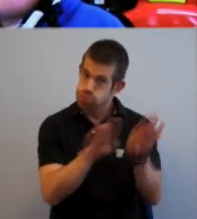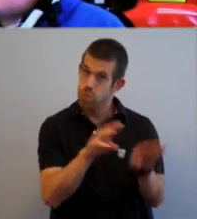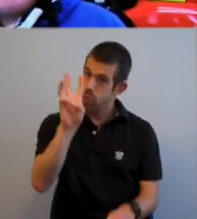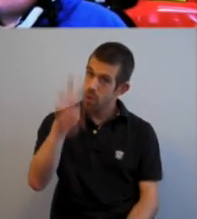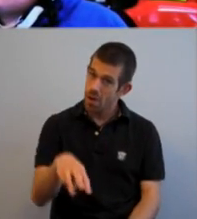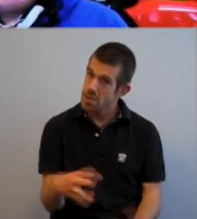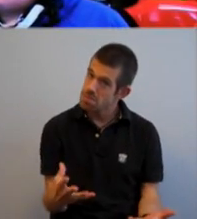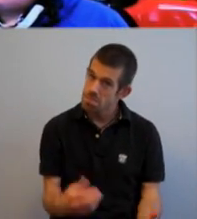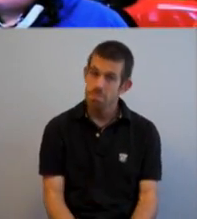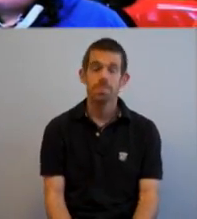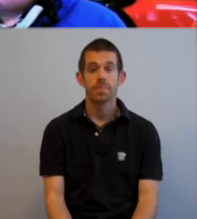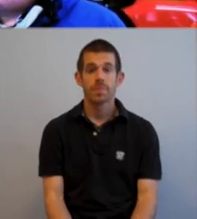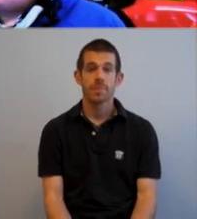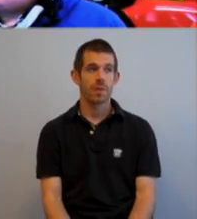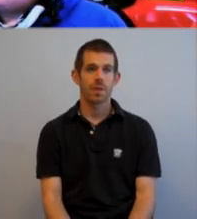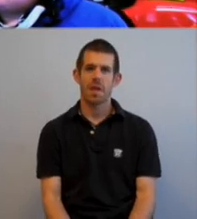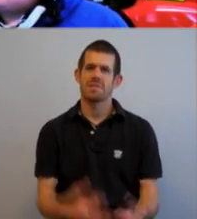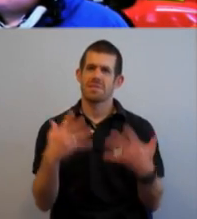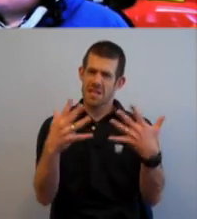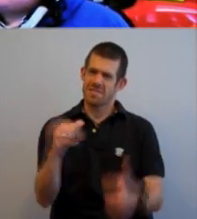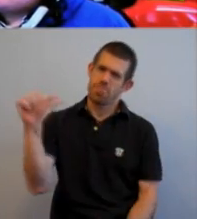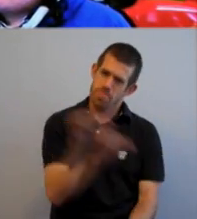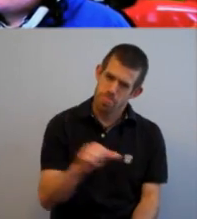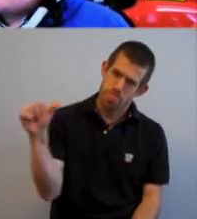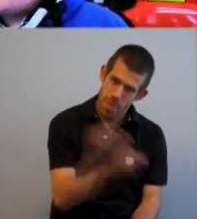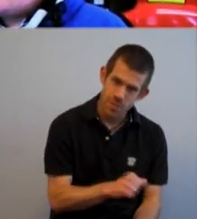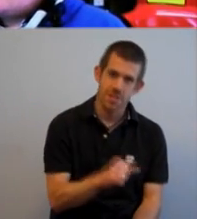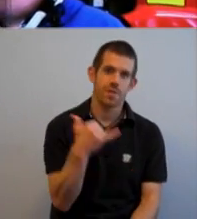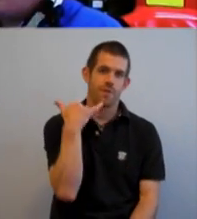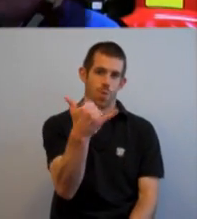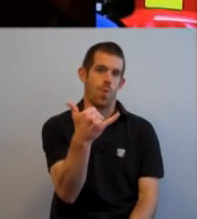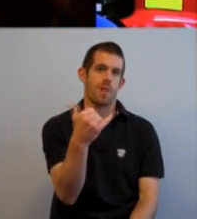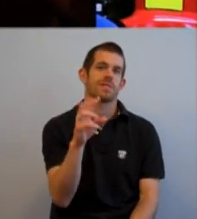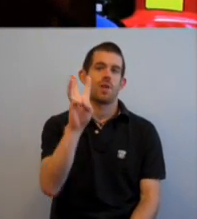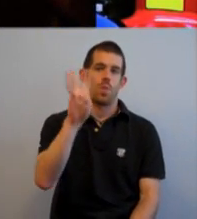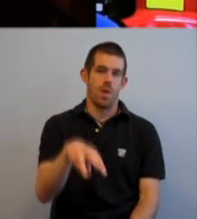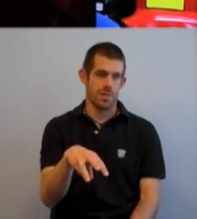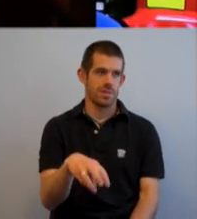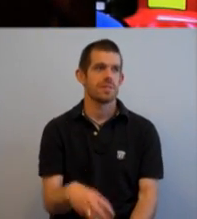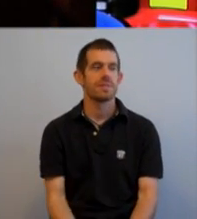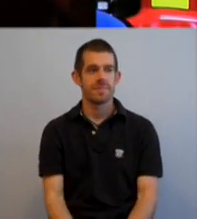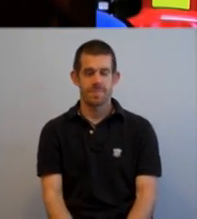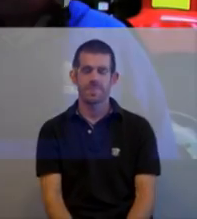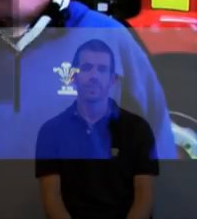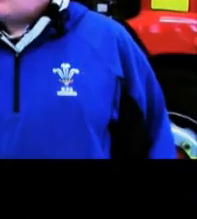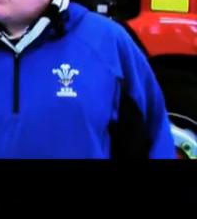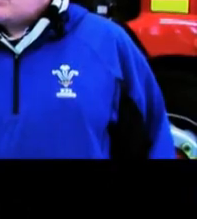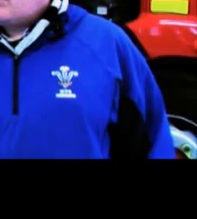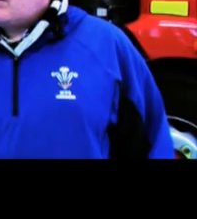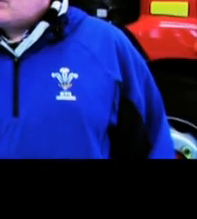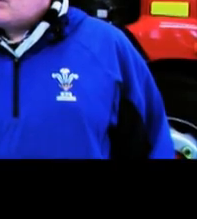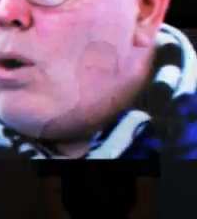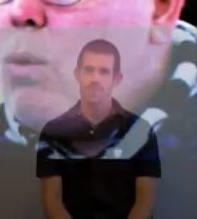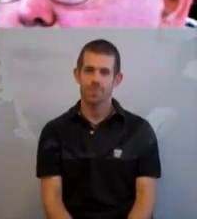Nationally then, because you're looking at, there's 3 brigades in Wales, you can multiply that by a factor 10. We've got tens of thousands of calls we deal with nationally in